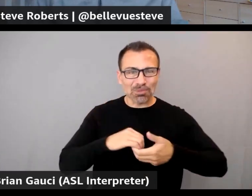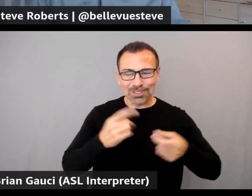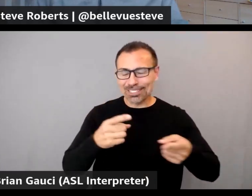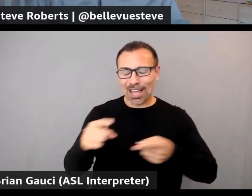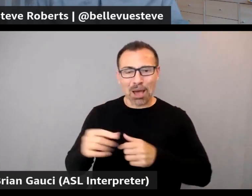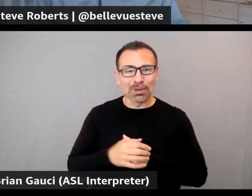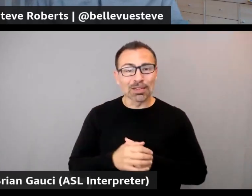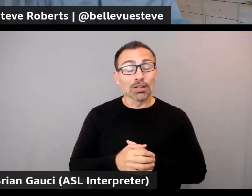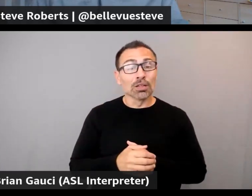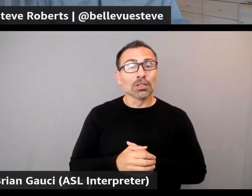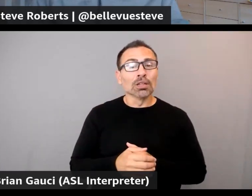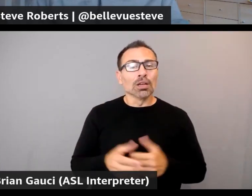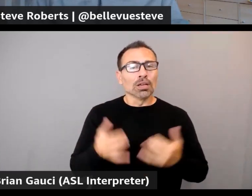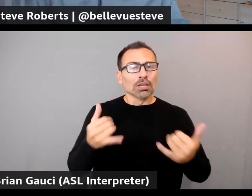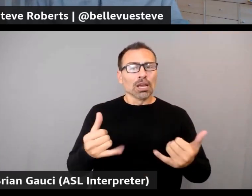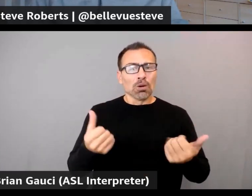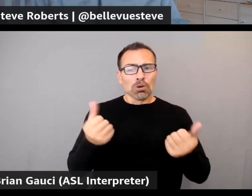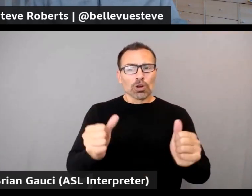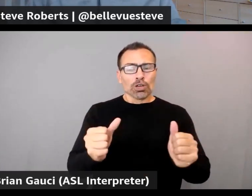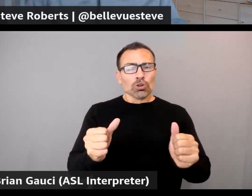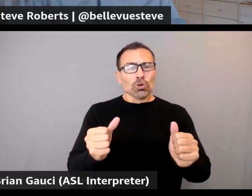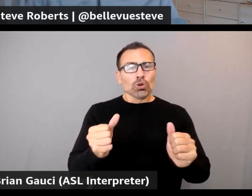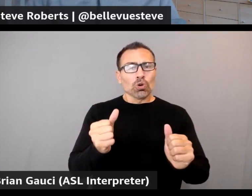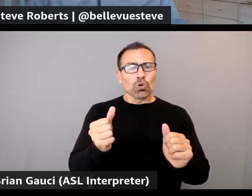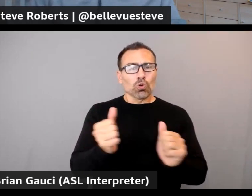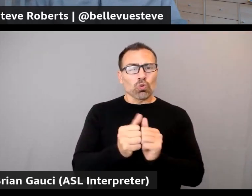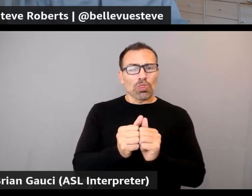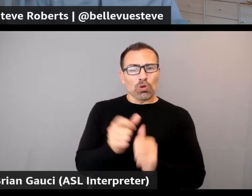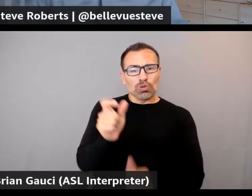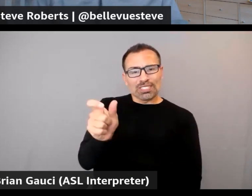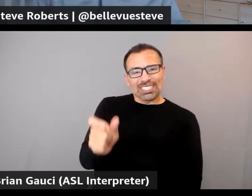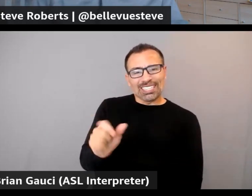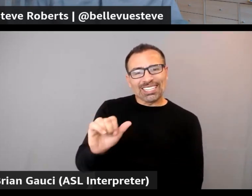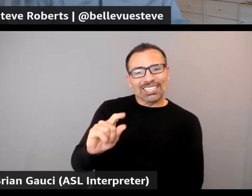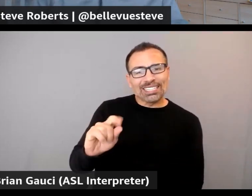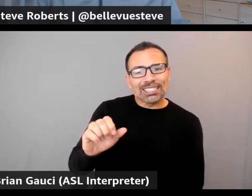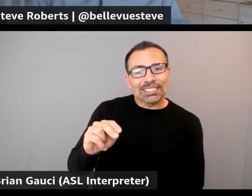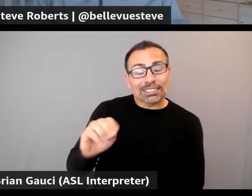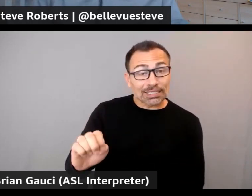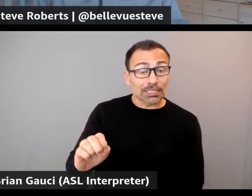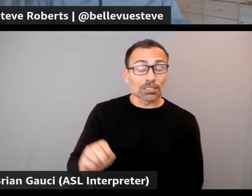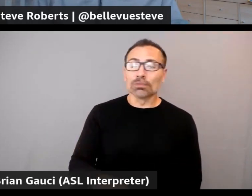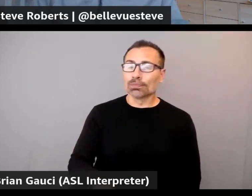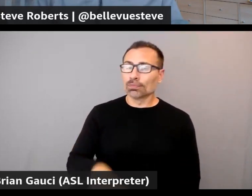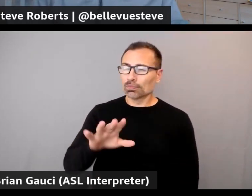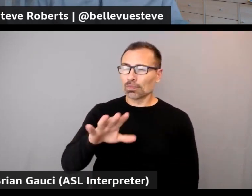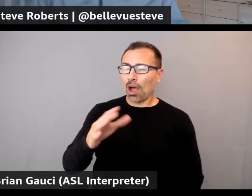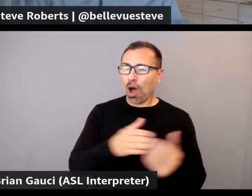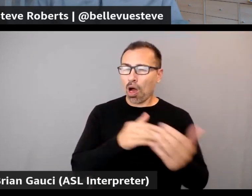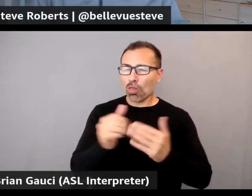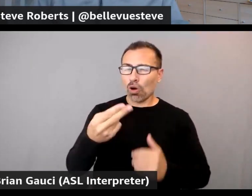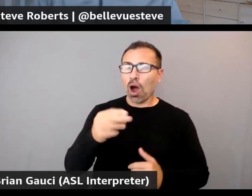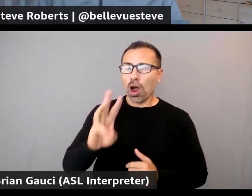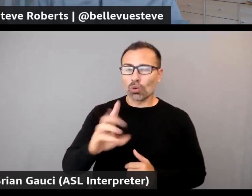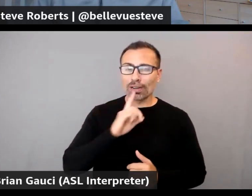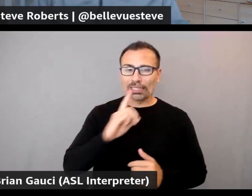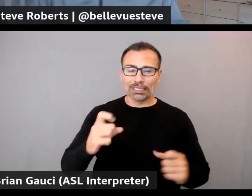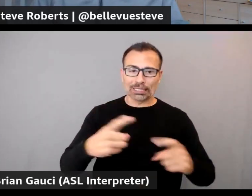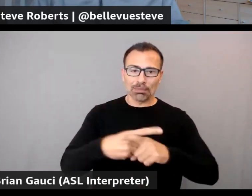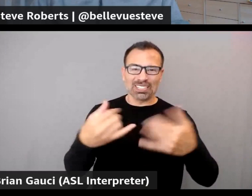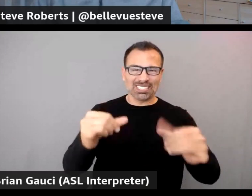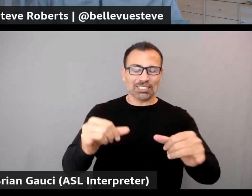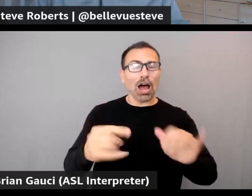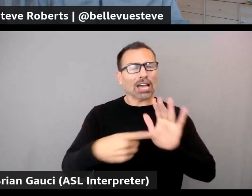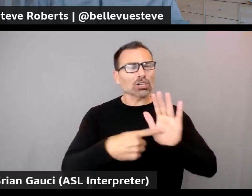What we are trying to do though with those instances is make sure that although the hardware is super complex, and I can show you some examples of the hardware here, I couldn't bring the entire server,